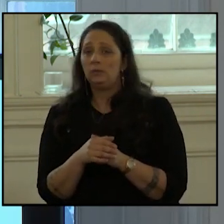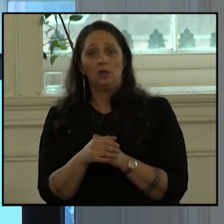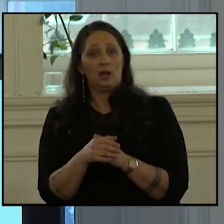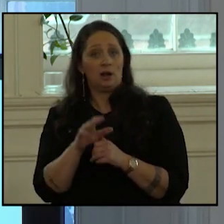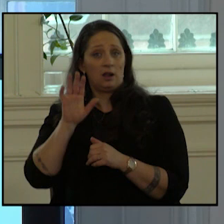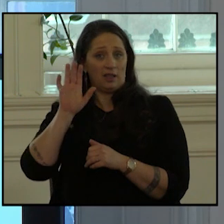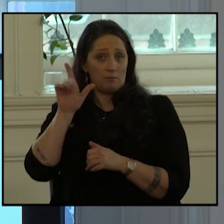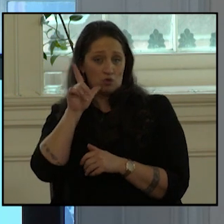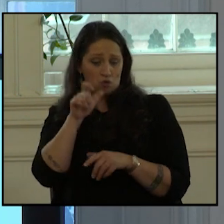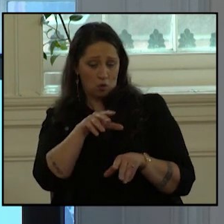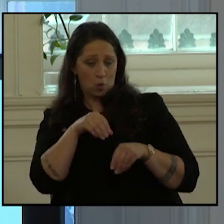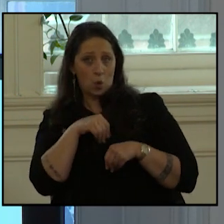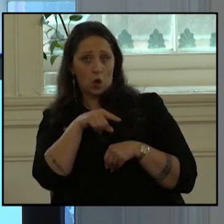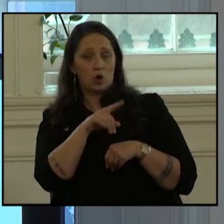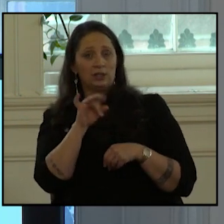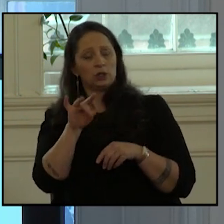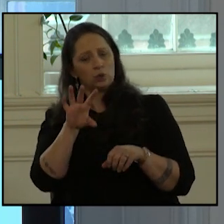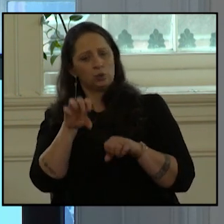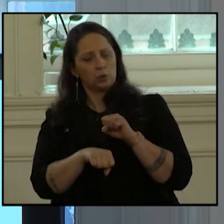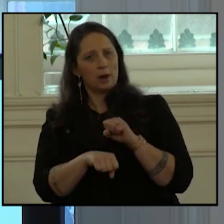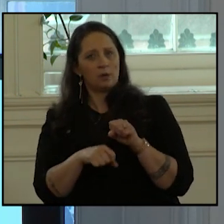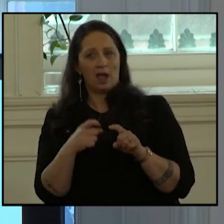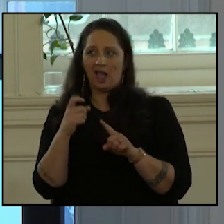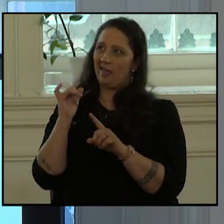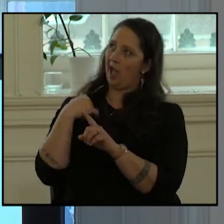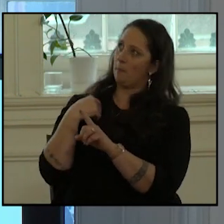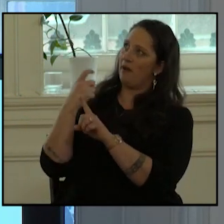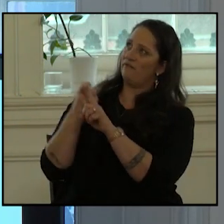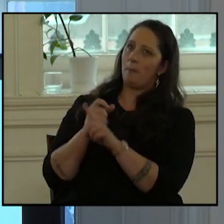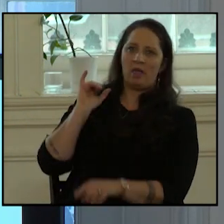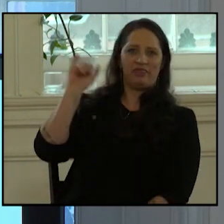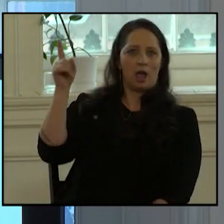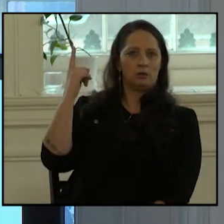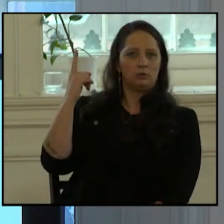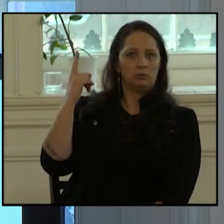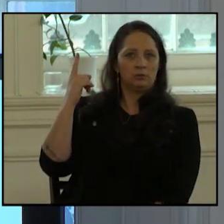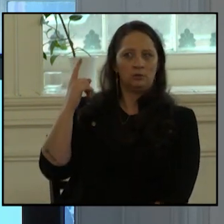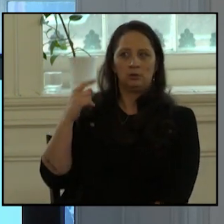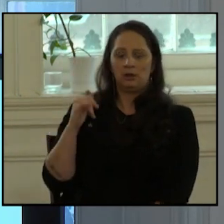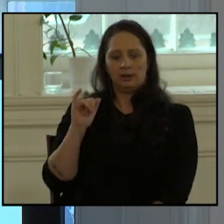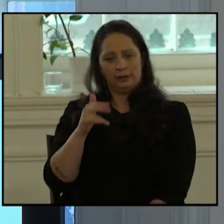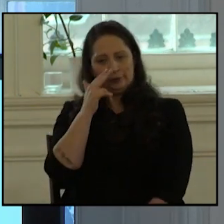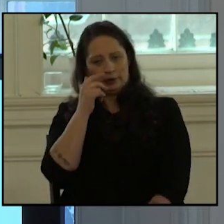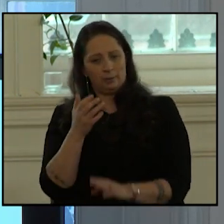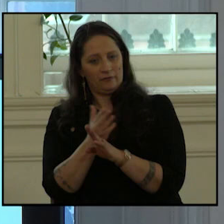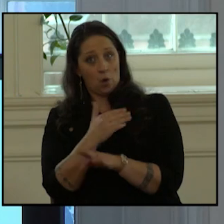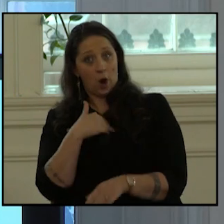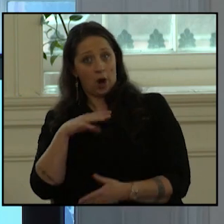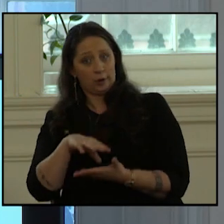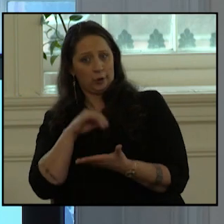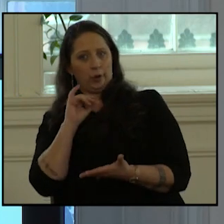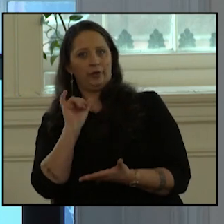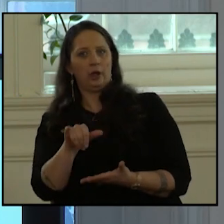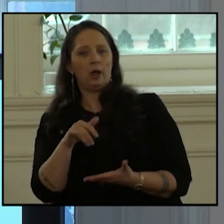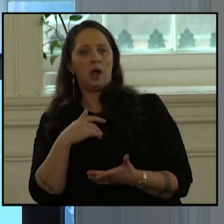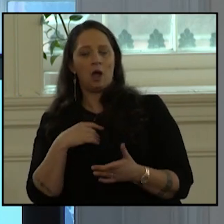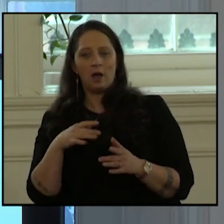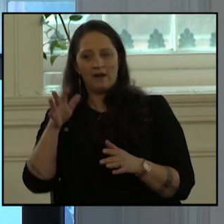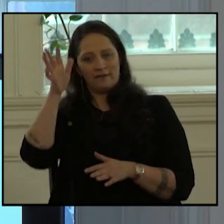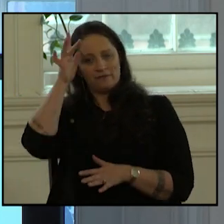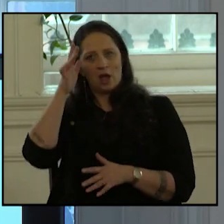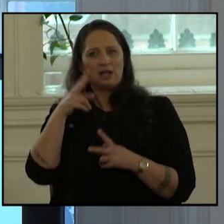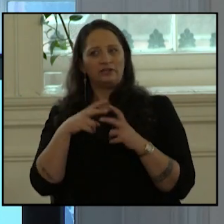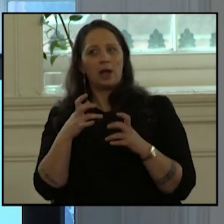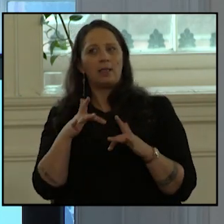from my perspective, and I descend from that. It was funny because before I learned that, you know, my father has fair